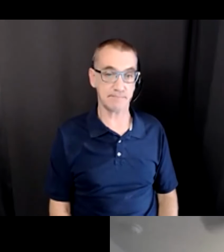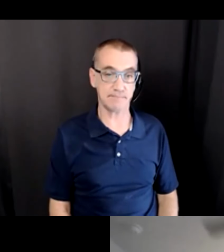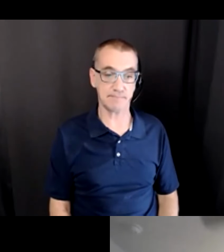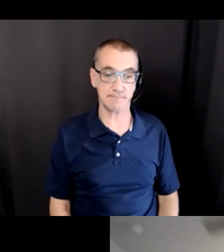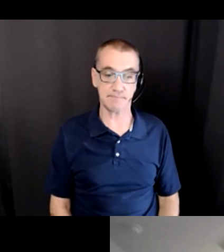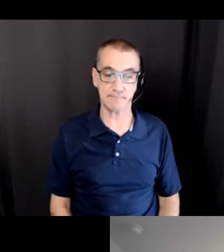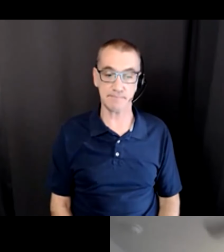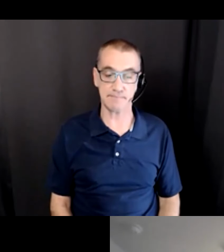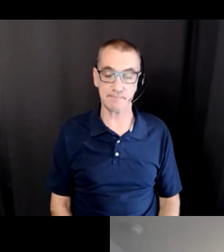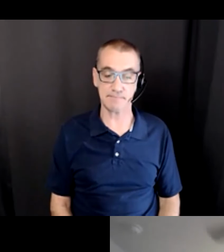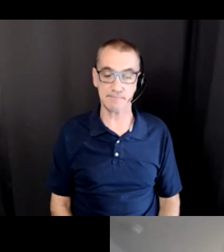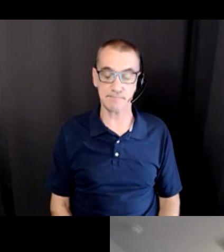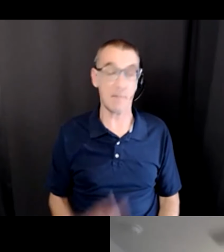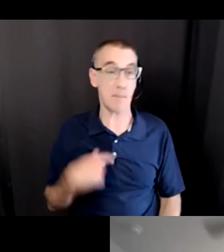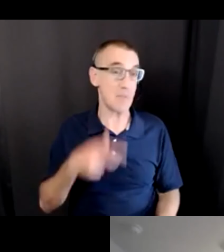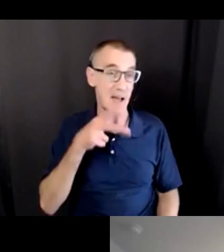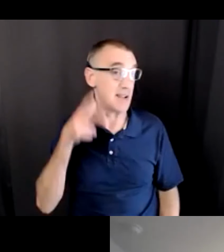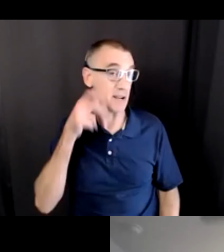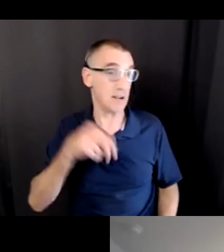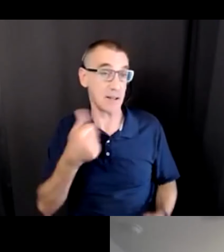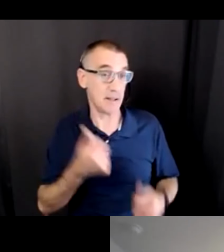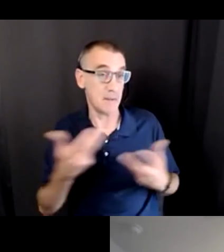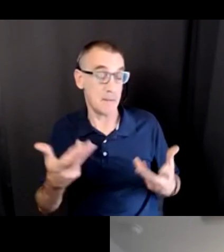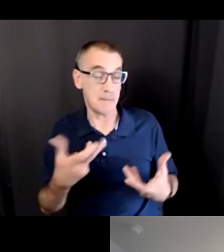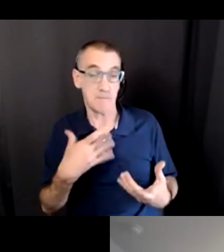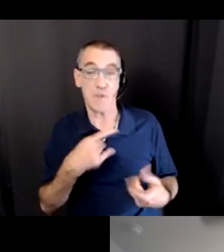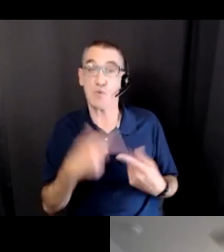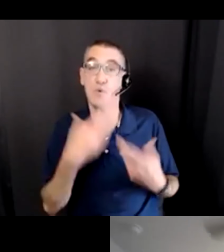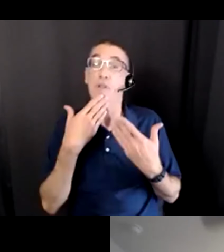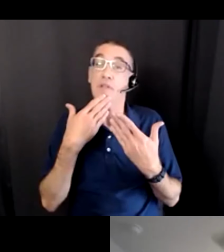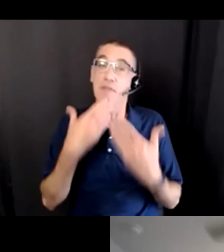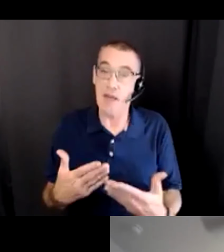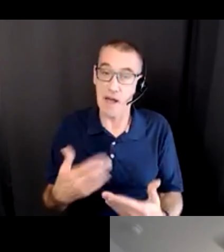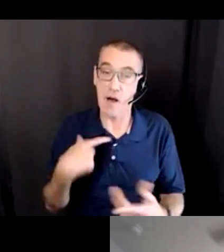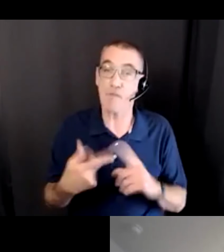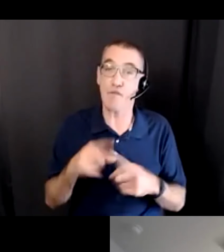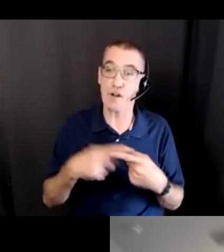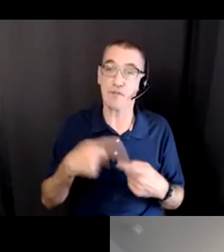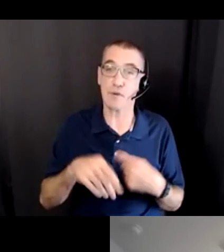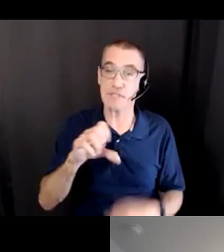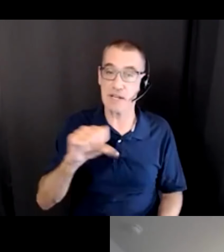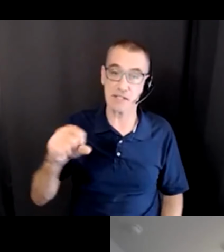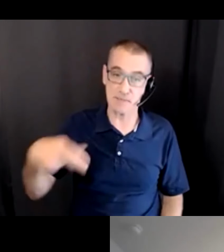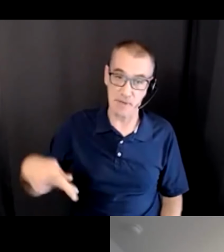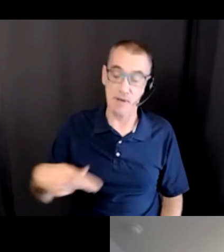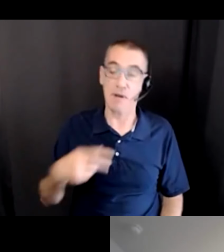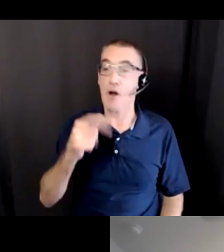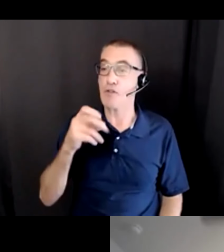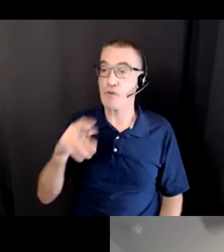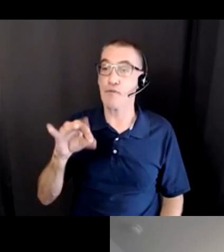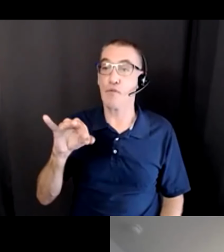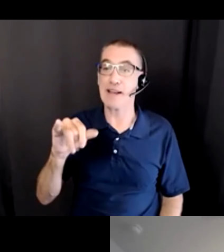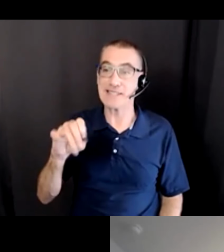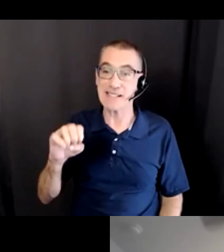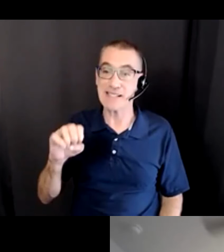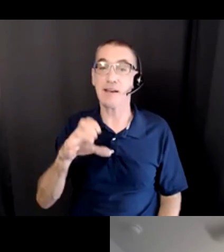Right. Well, I'm not hearing any other thing else. I would just like to thank our friends from CSSP, Arthur, Francie,